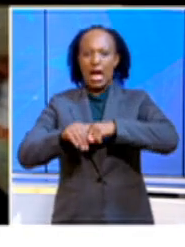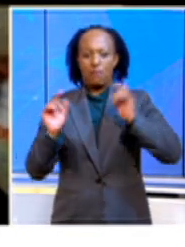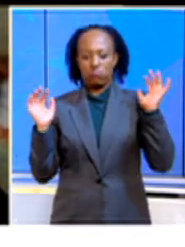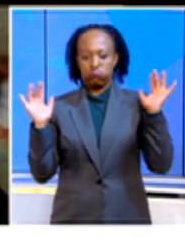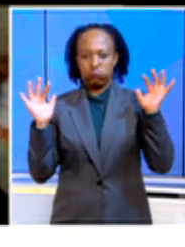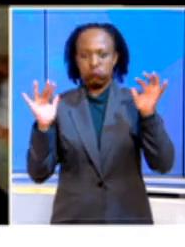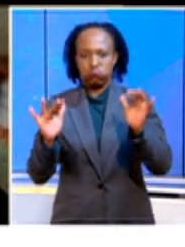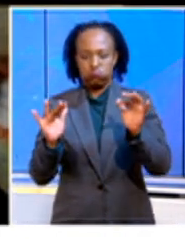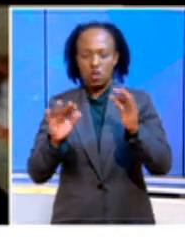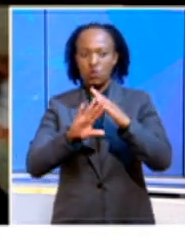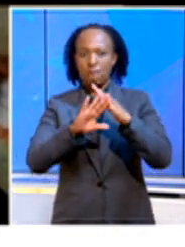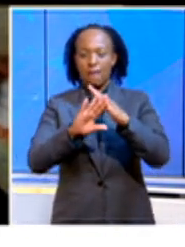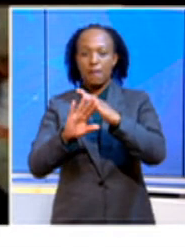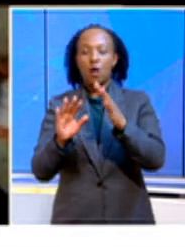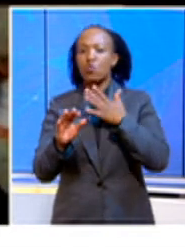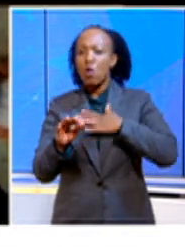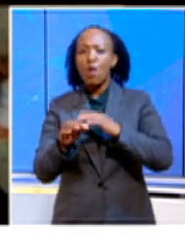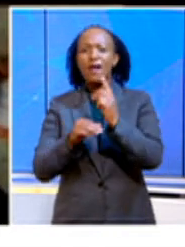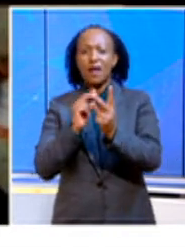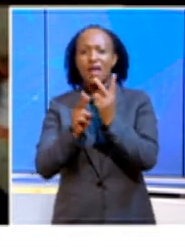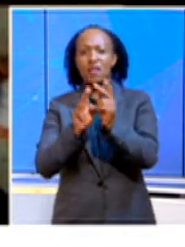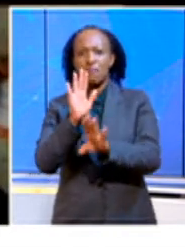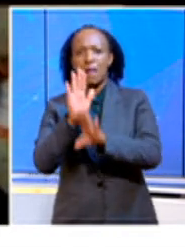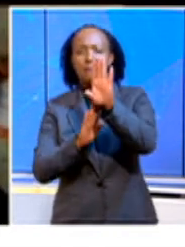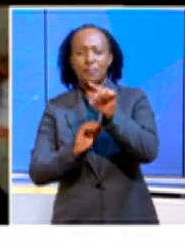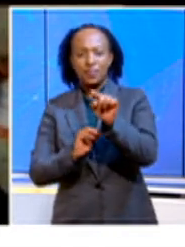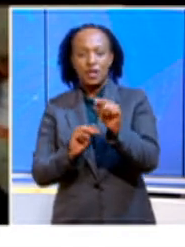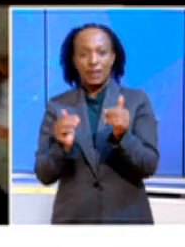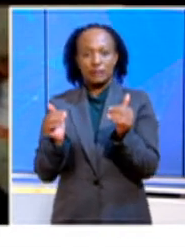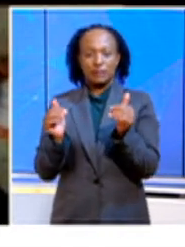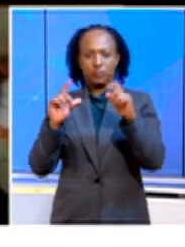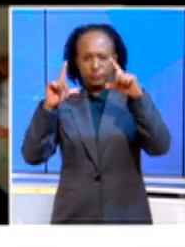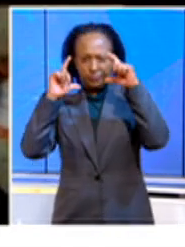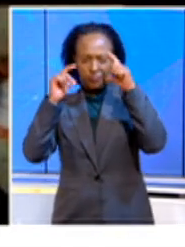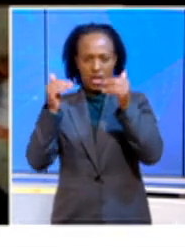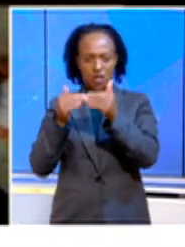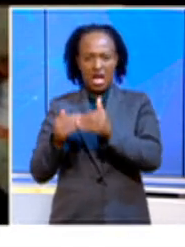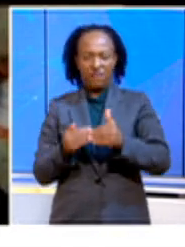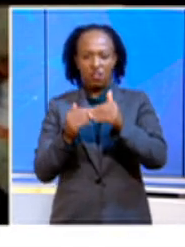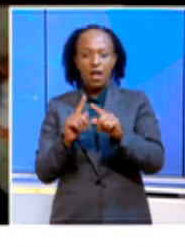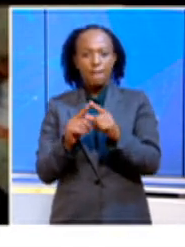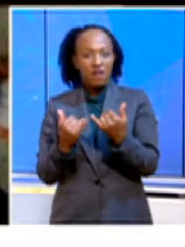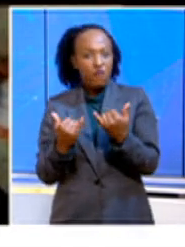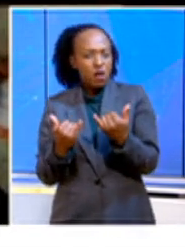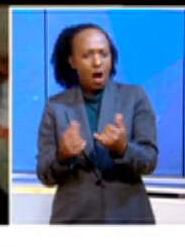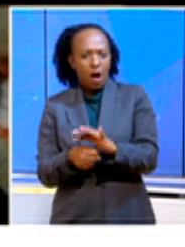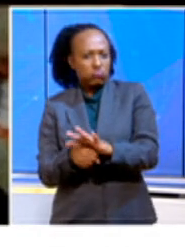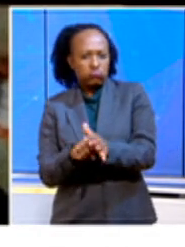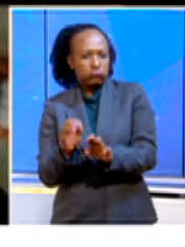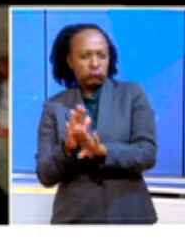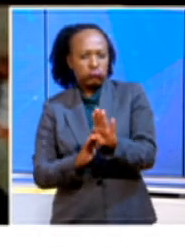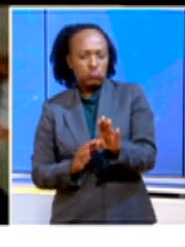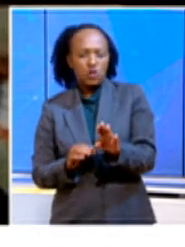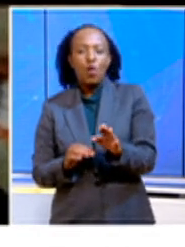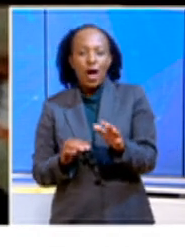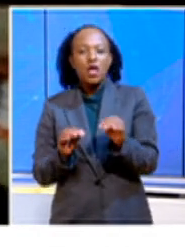spreading events from driving another wave. Mm-hmm. And I think that's where the caution is going to lie. But there's no sign of a third wave at this point, and it's entirely driven